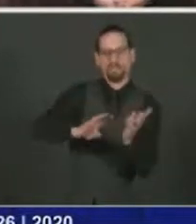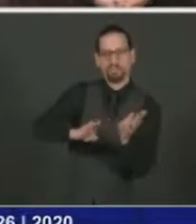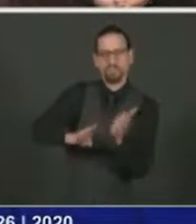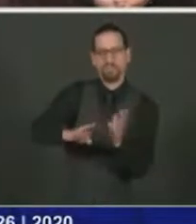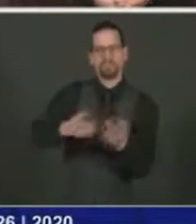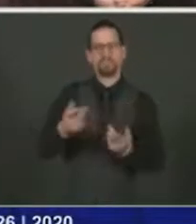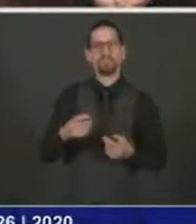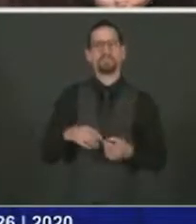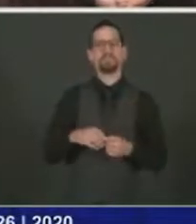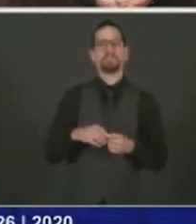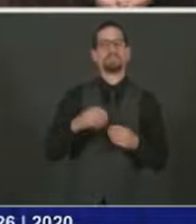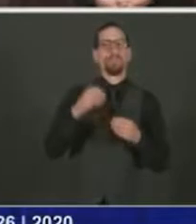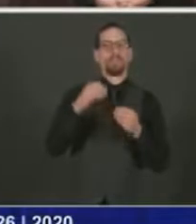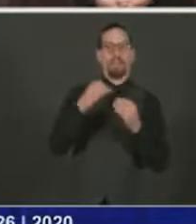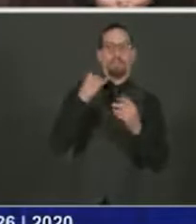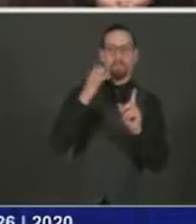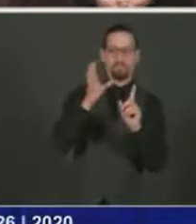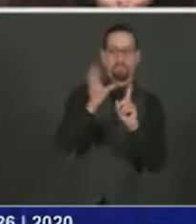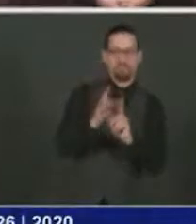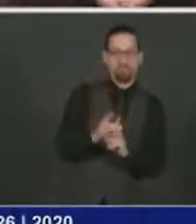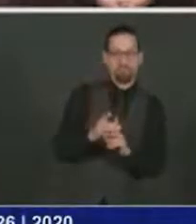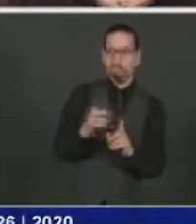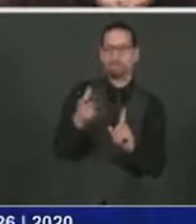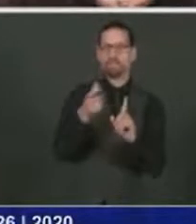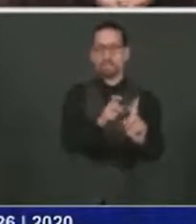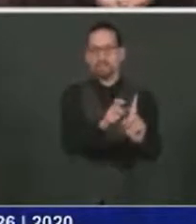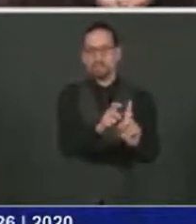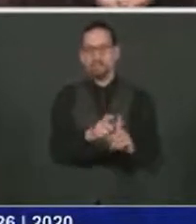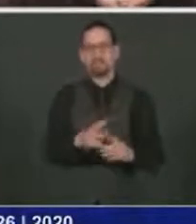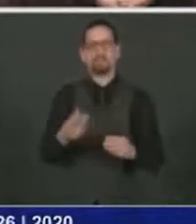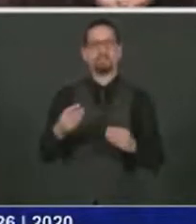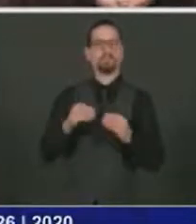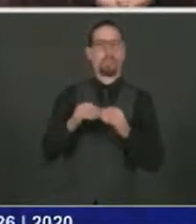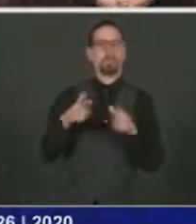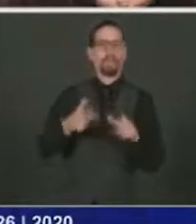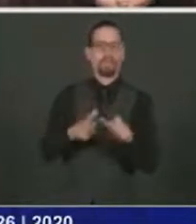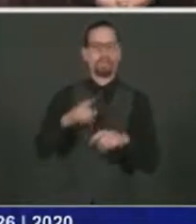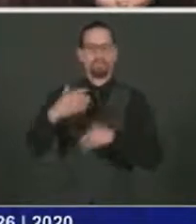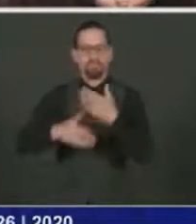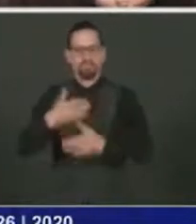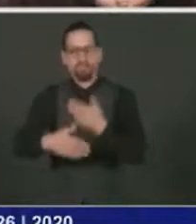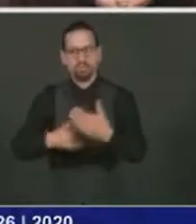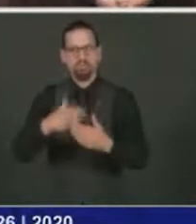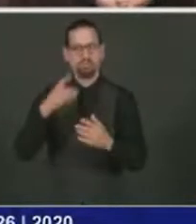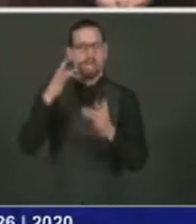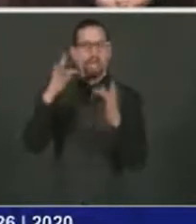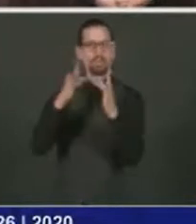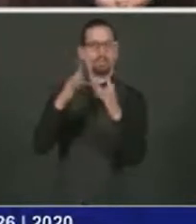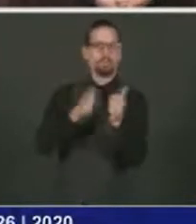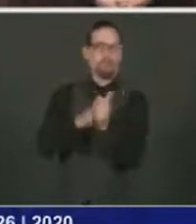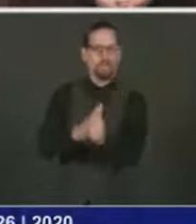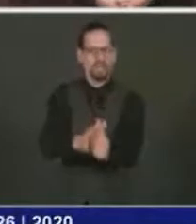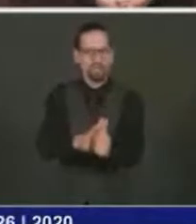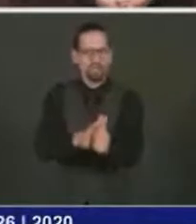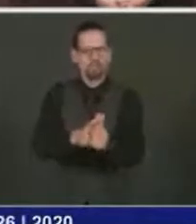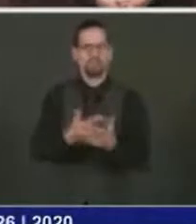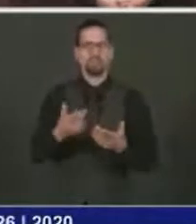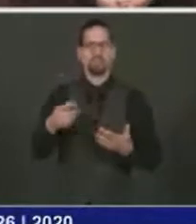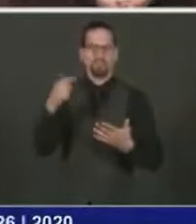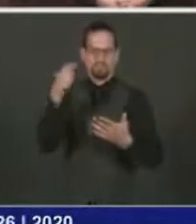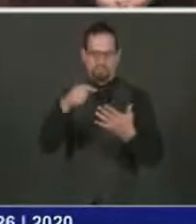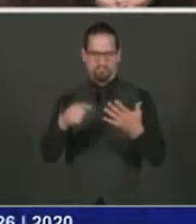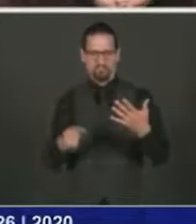positive, rapid response, and contact tracing. Would you say